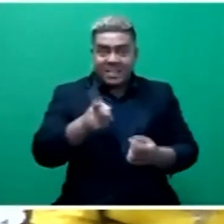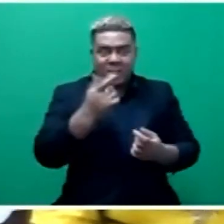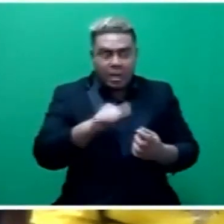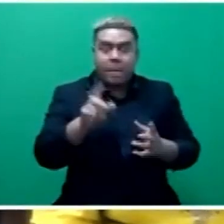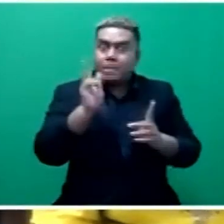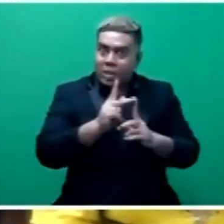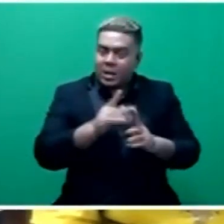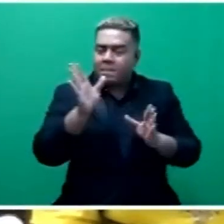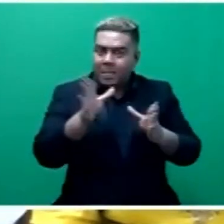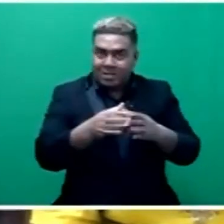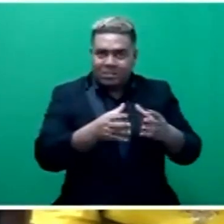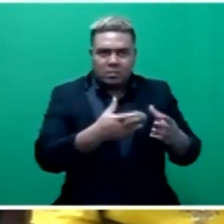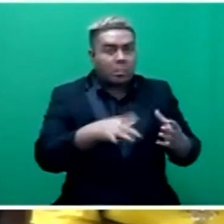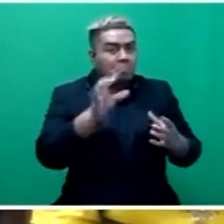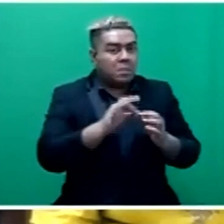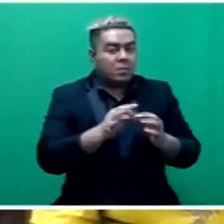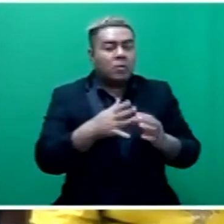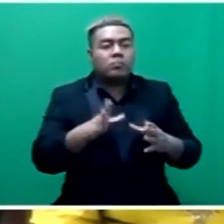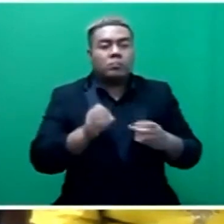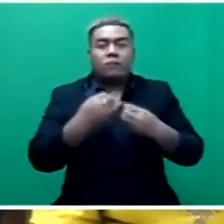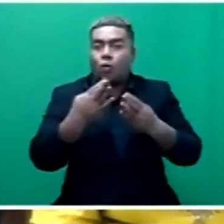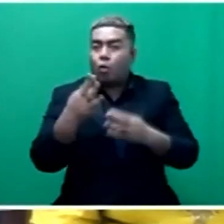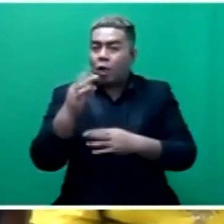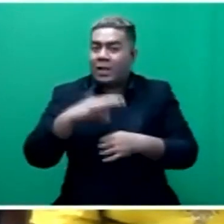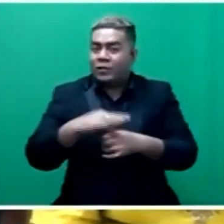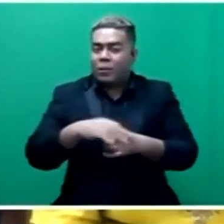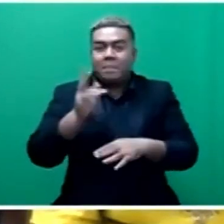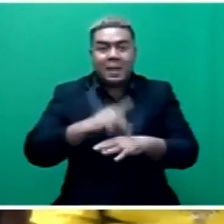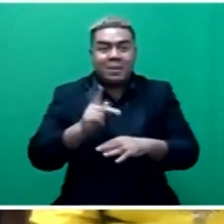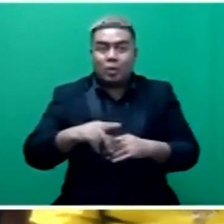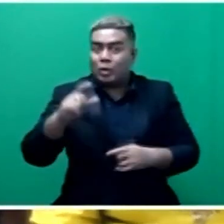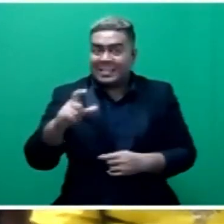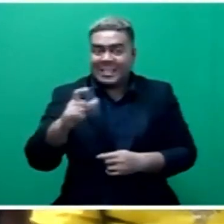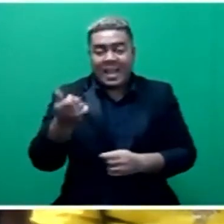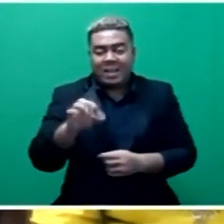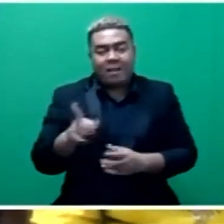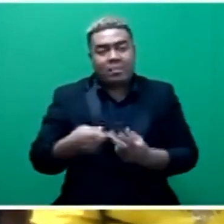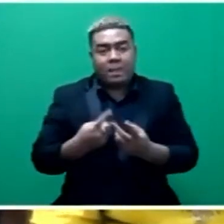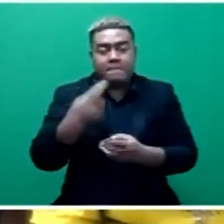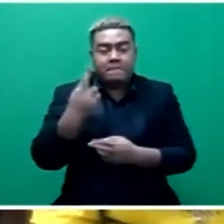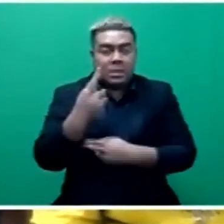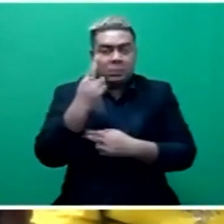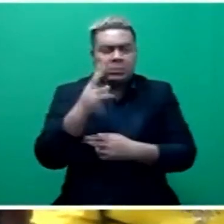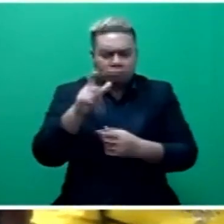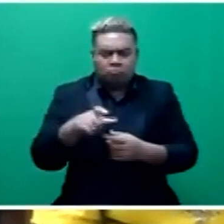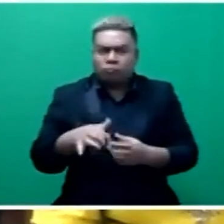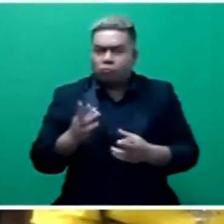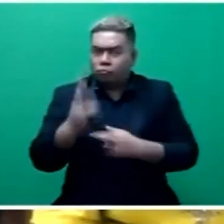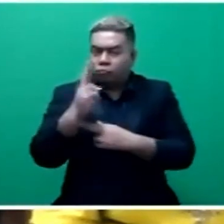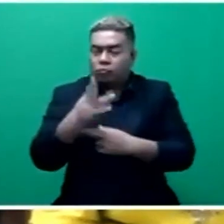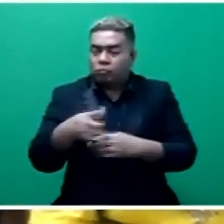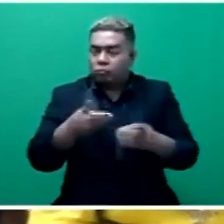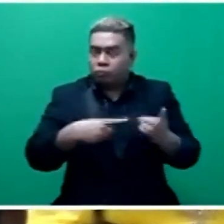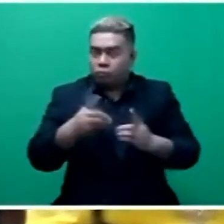political party, B, a candidate for election to Parliament, or C, any other person representing or acting under the direction of a political